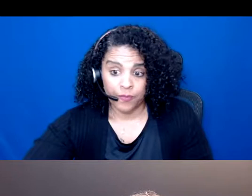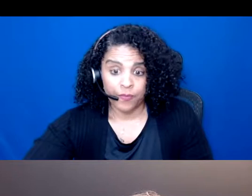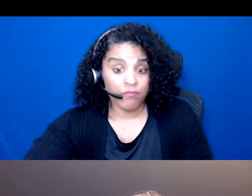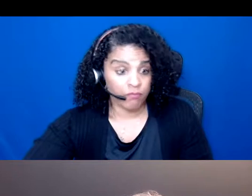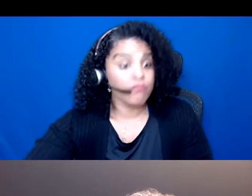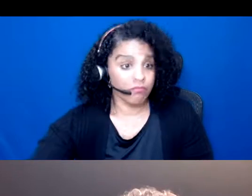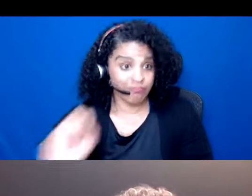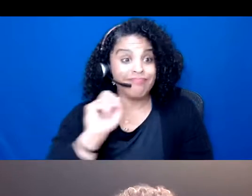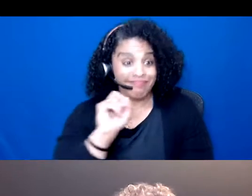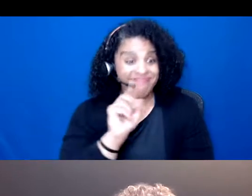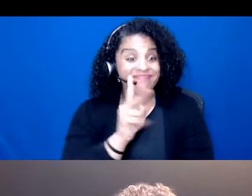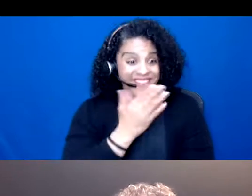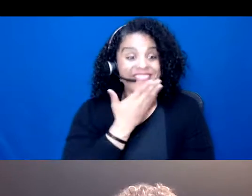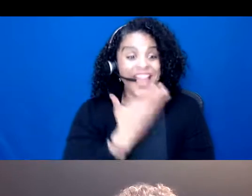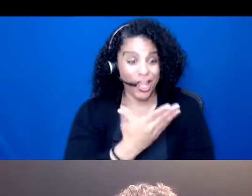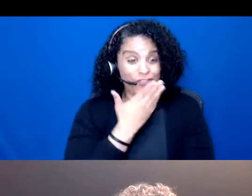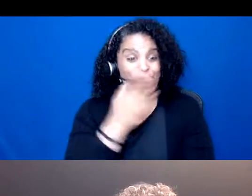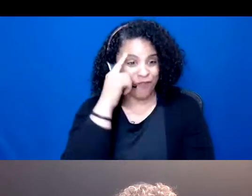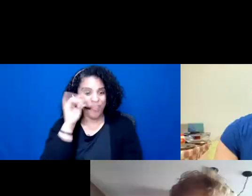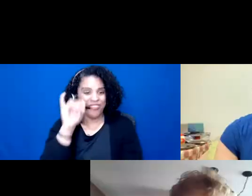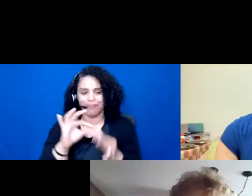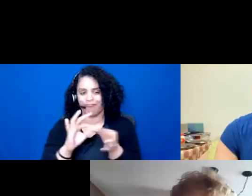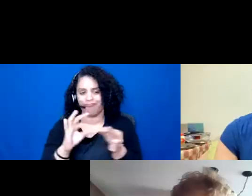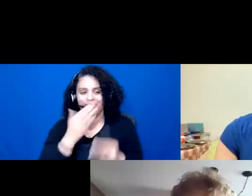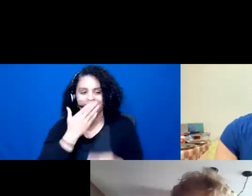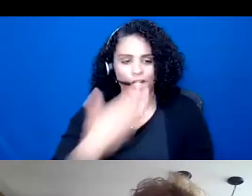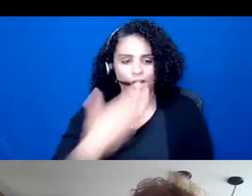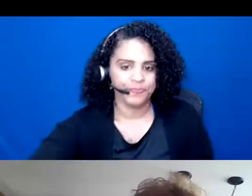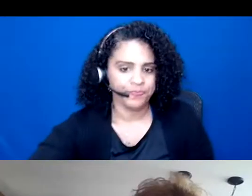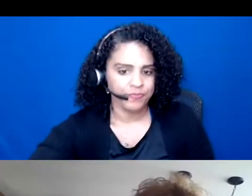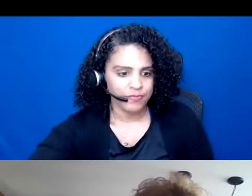Okay, well, thank you. Thank you for that.